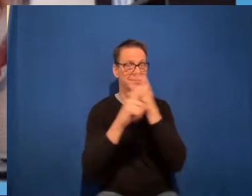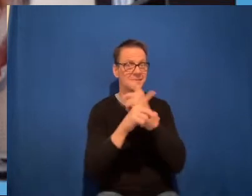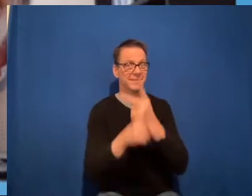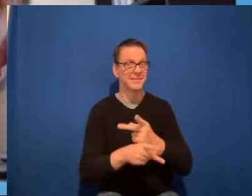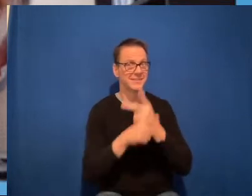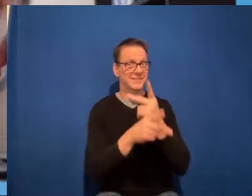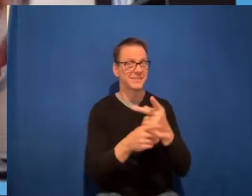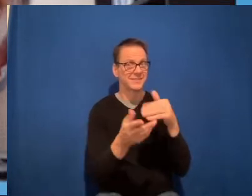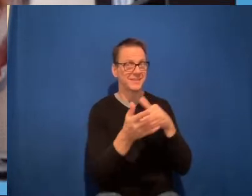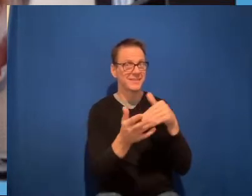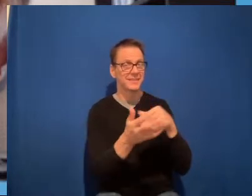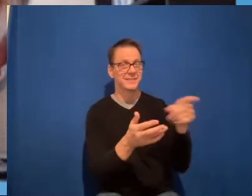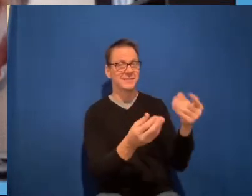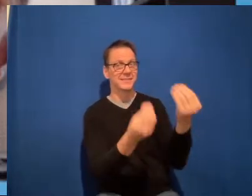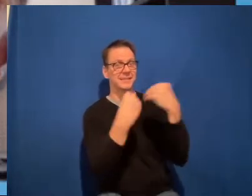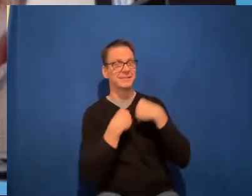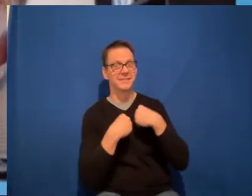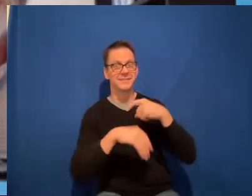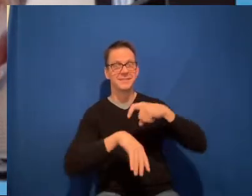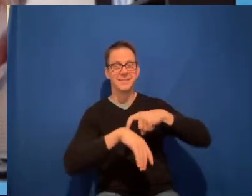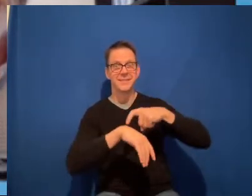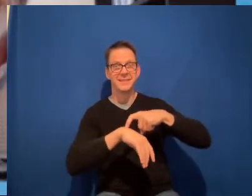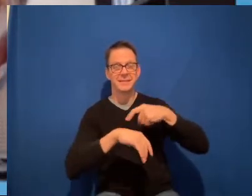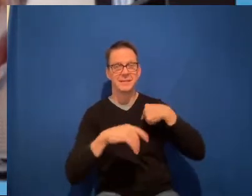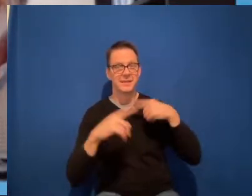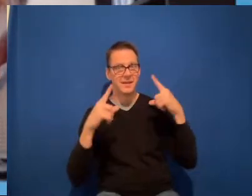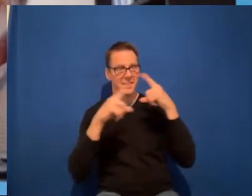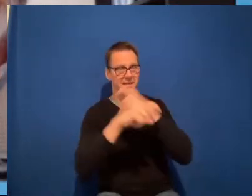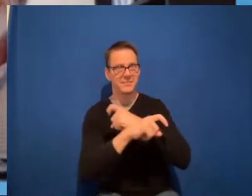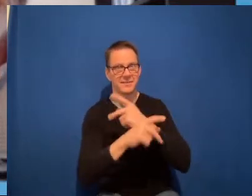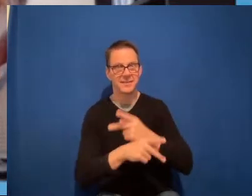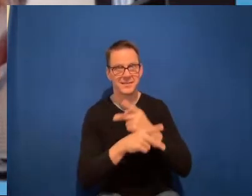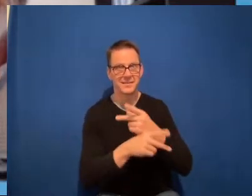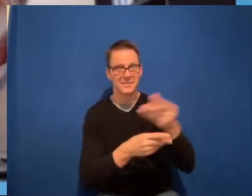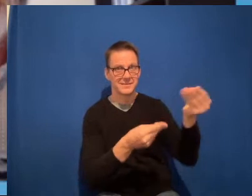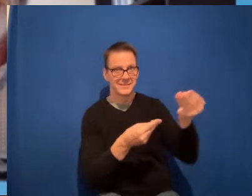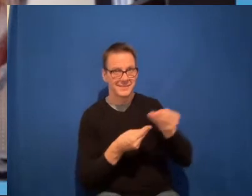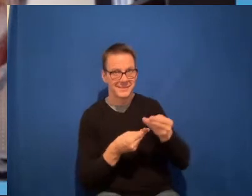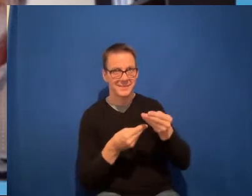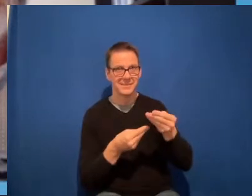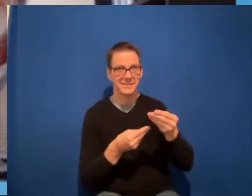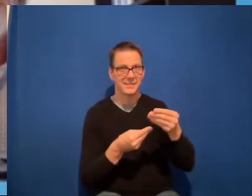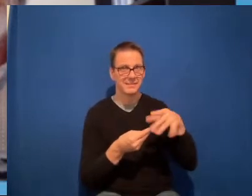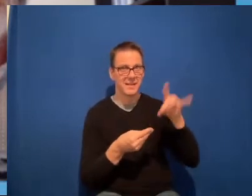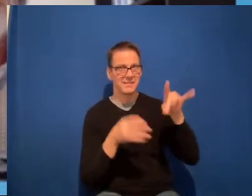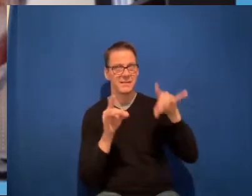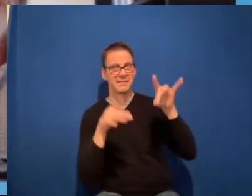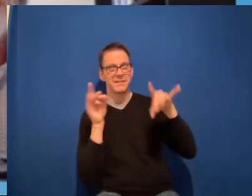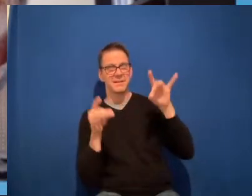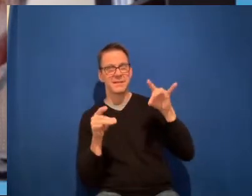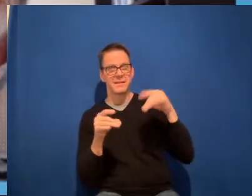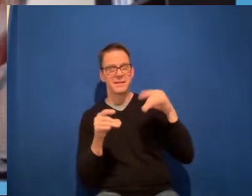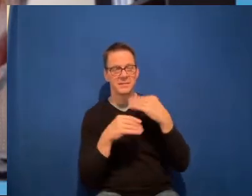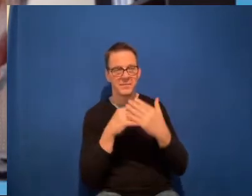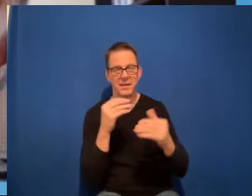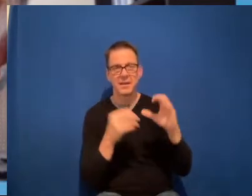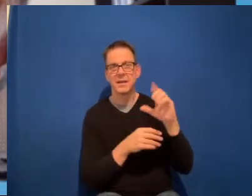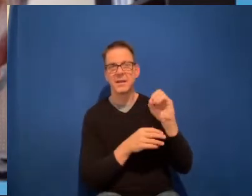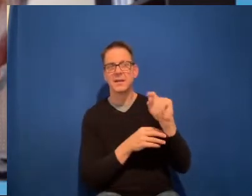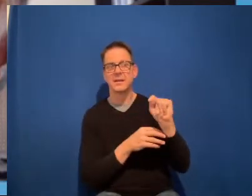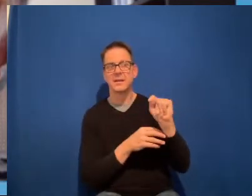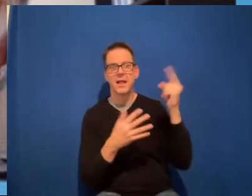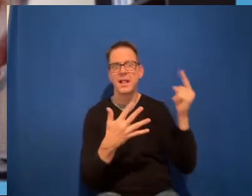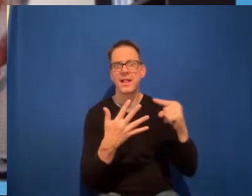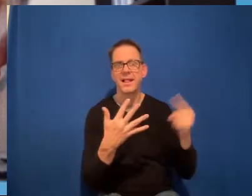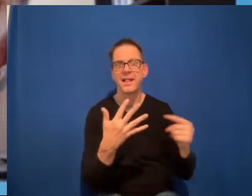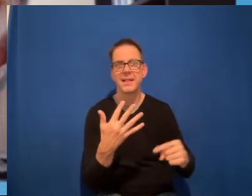the patient is. He spent extra time with me, found out that I had probably had blood clots, and within a few hours I was taken